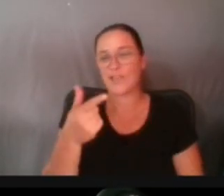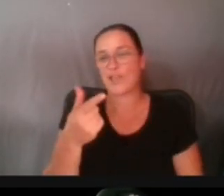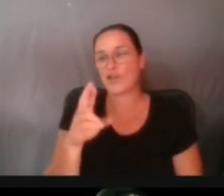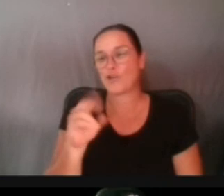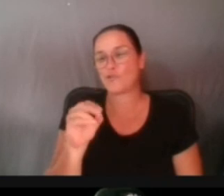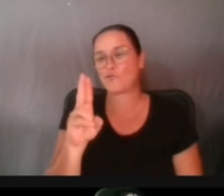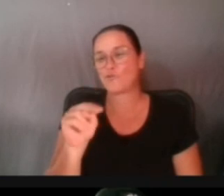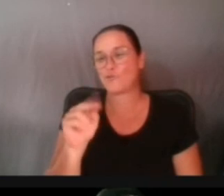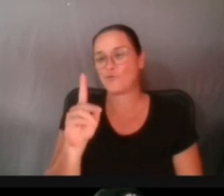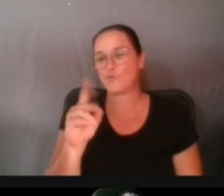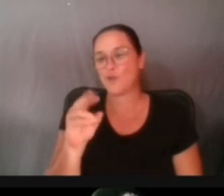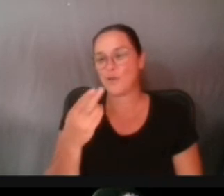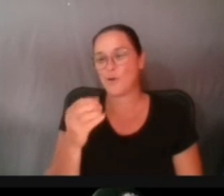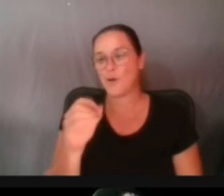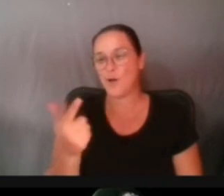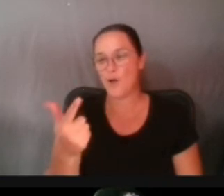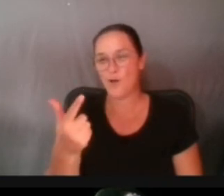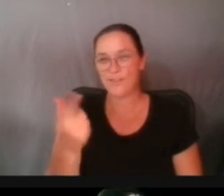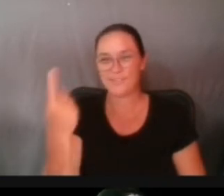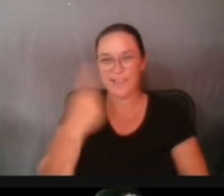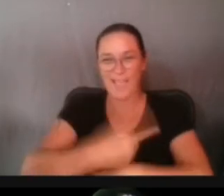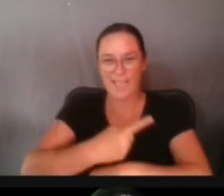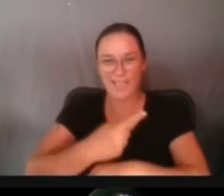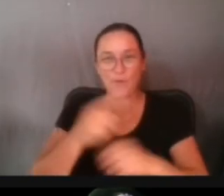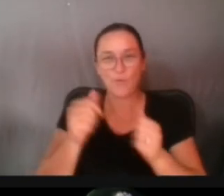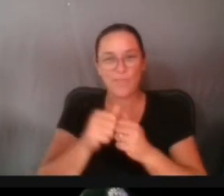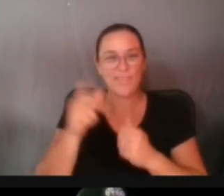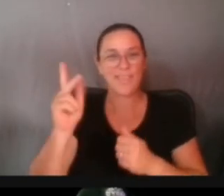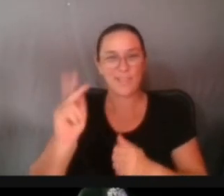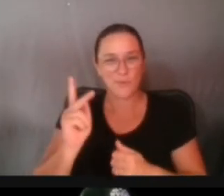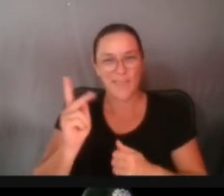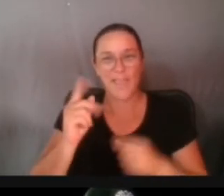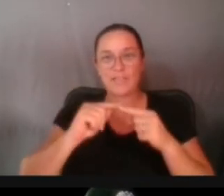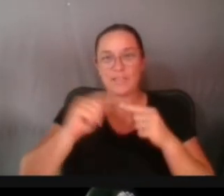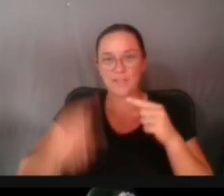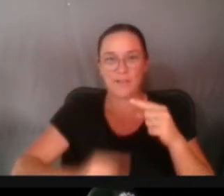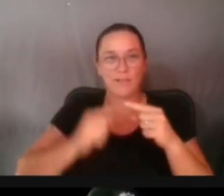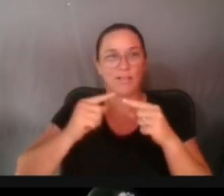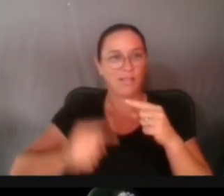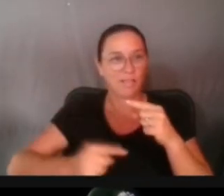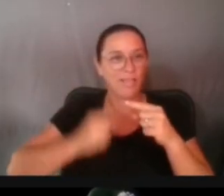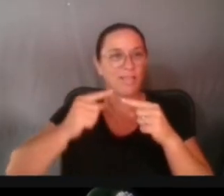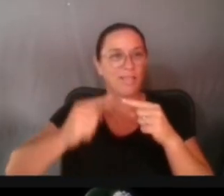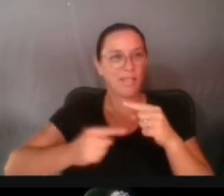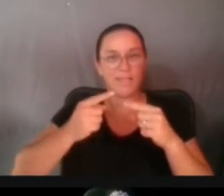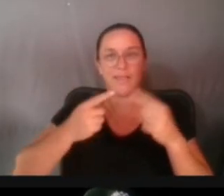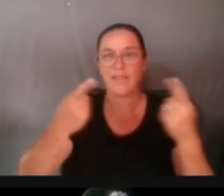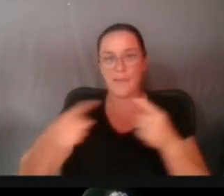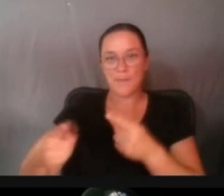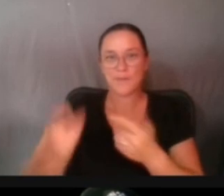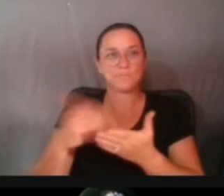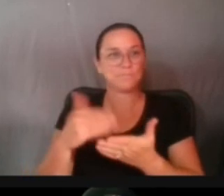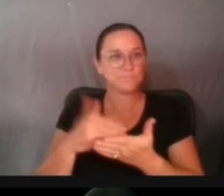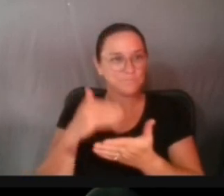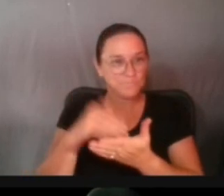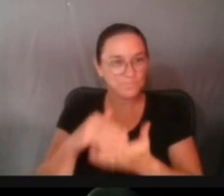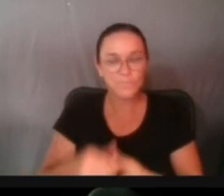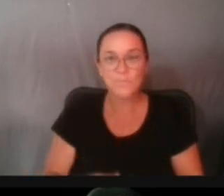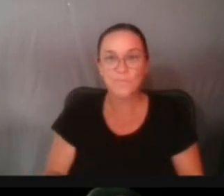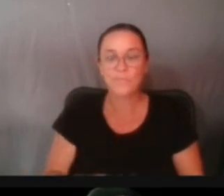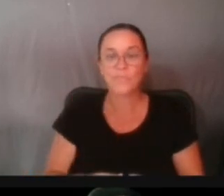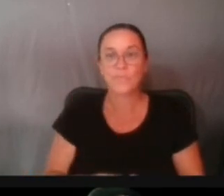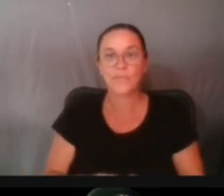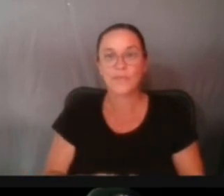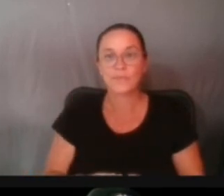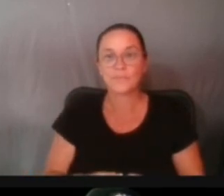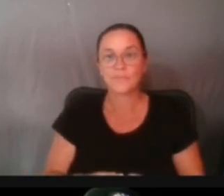Tuesdays for Kīlauea with these cycles that we've been going through, and them being basically on